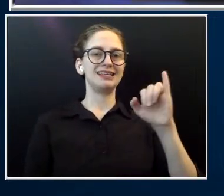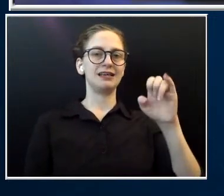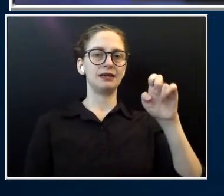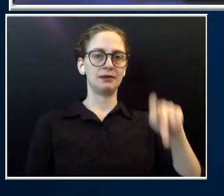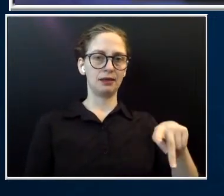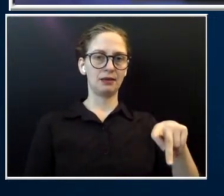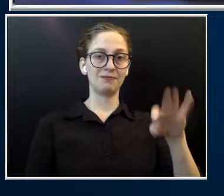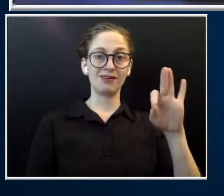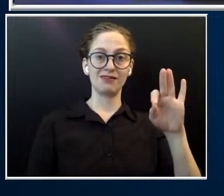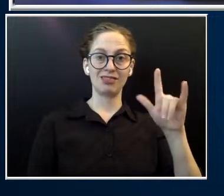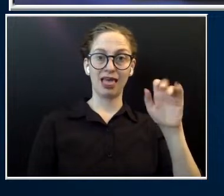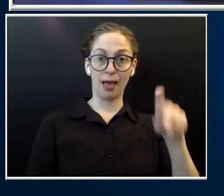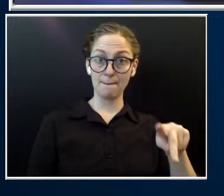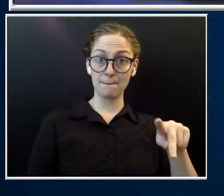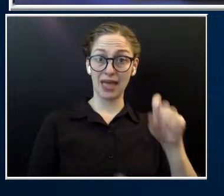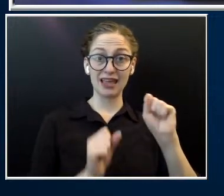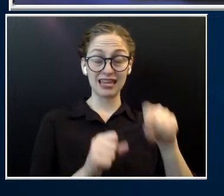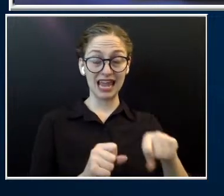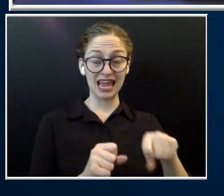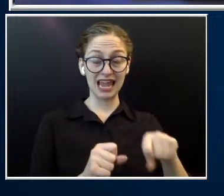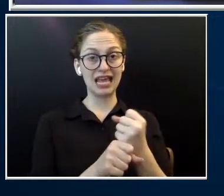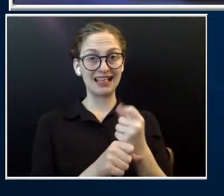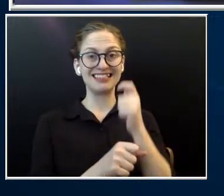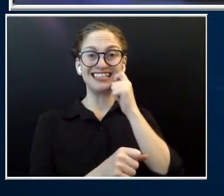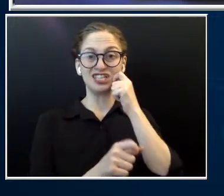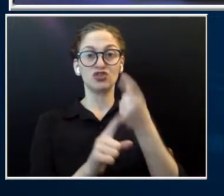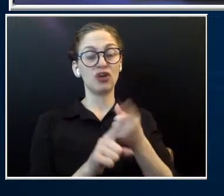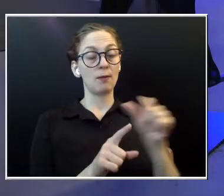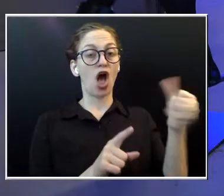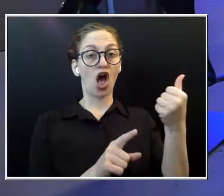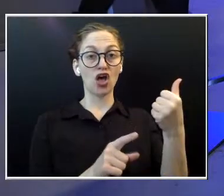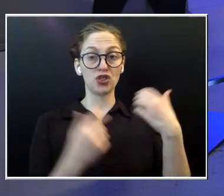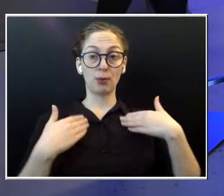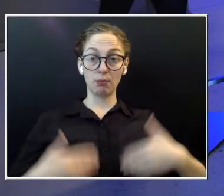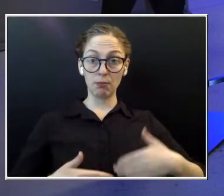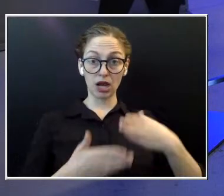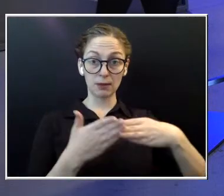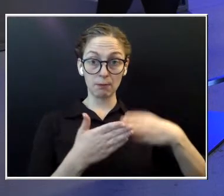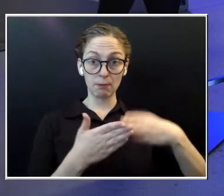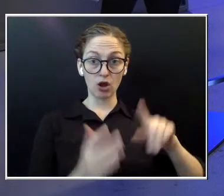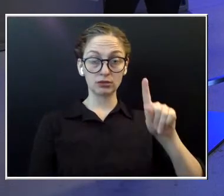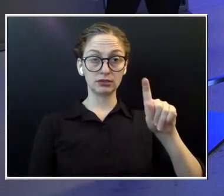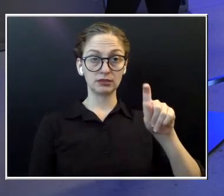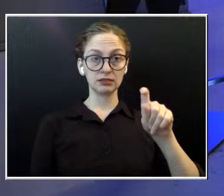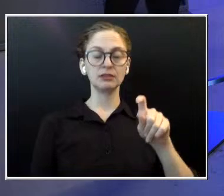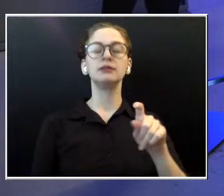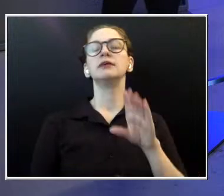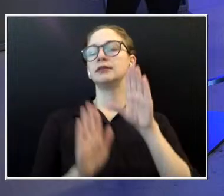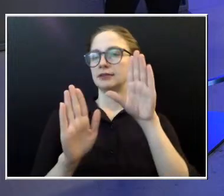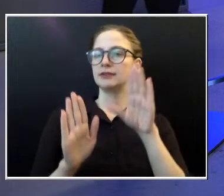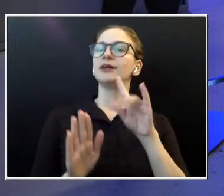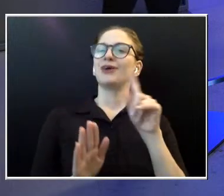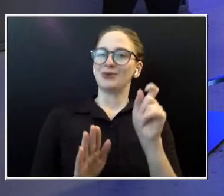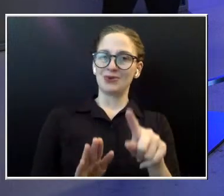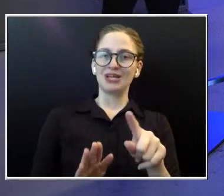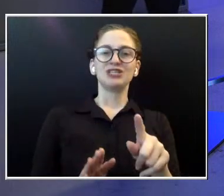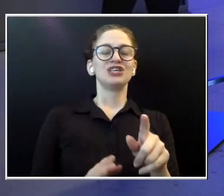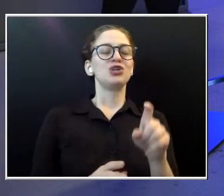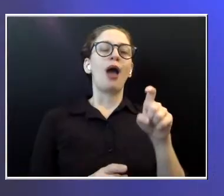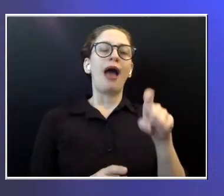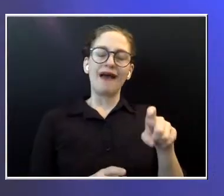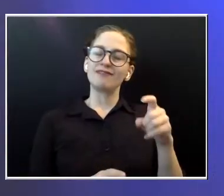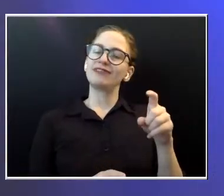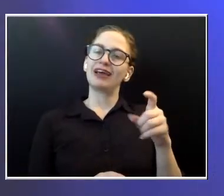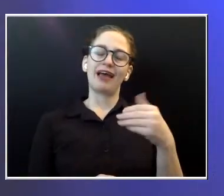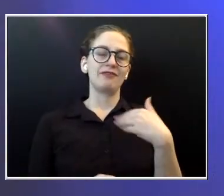or just the tummy? Oh, great question. Yeah, that's a great question. We really have you have a comprehensive consultation with one of those